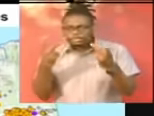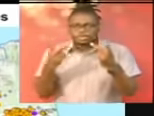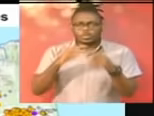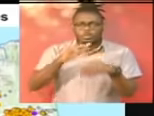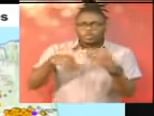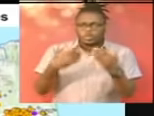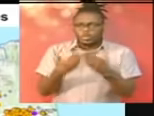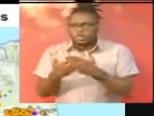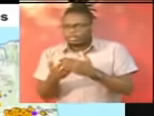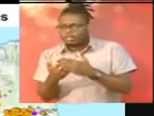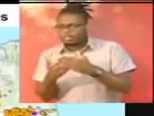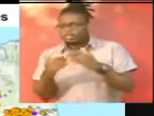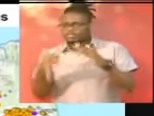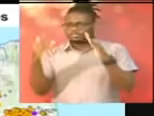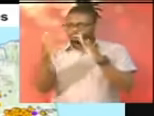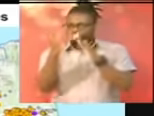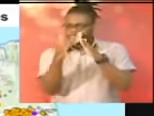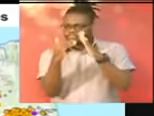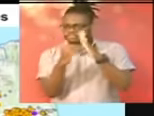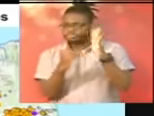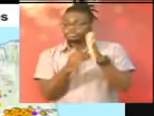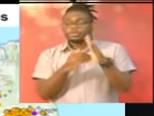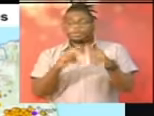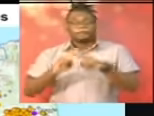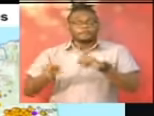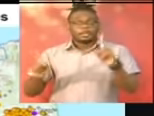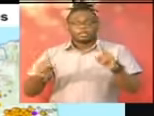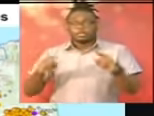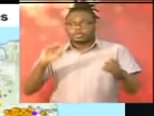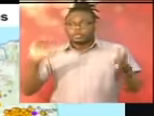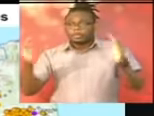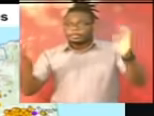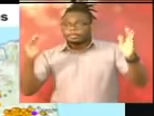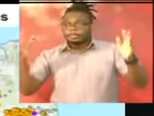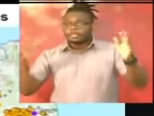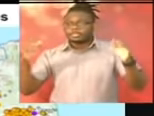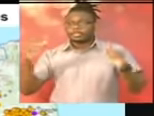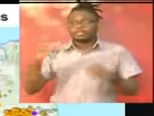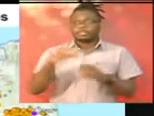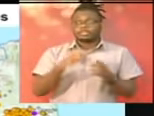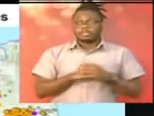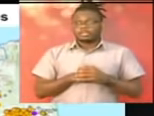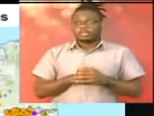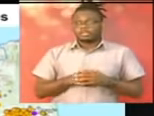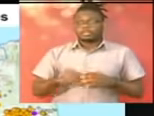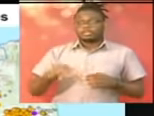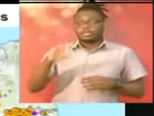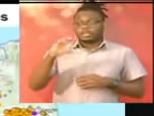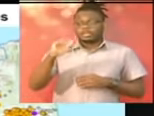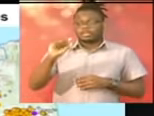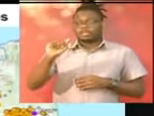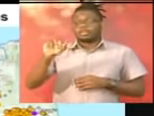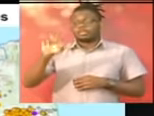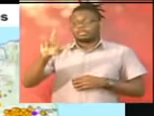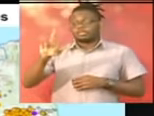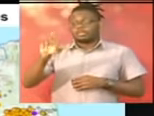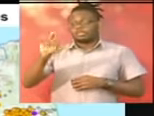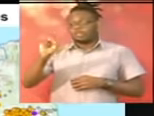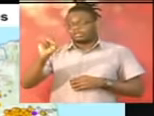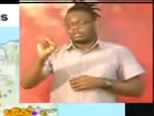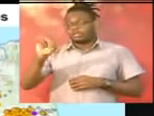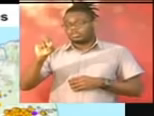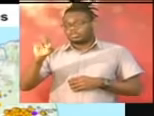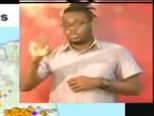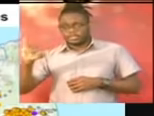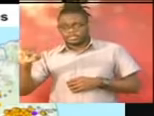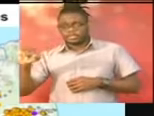Caroni, Mayaro, and St. Patrick, which we saw slight increases during that particular week. However, generally the trend during